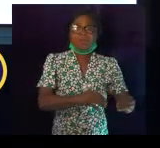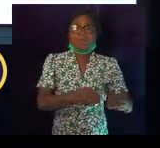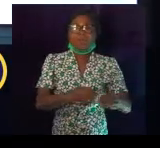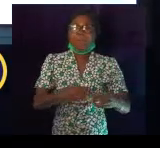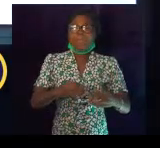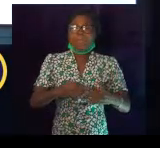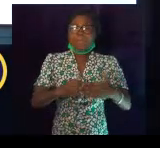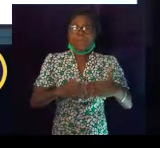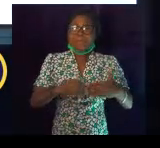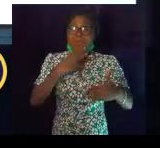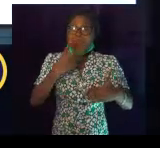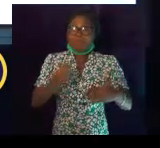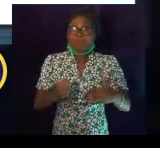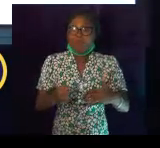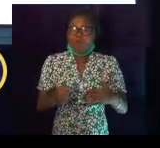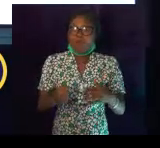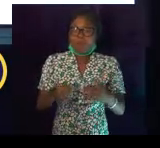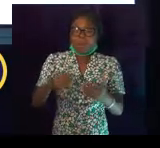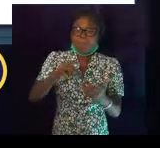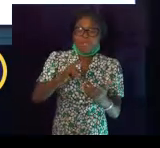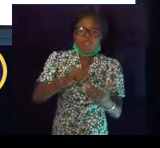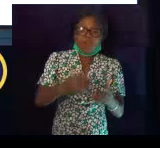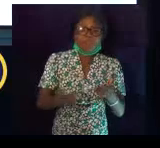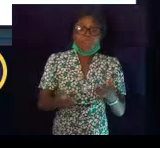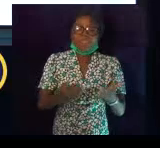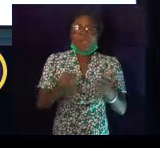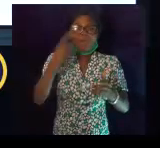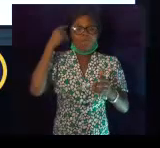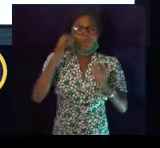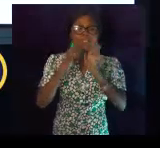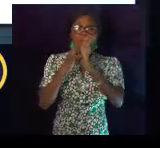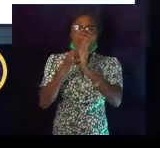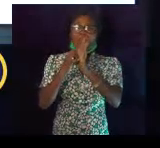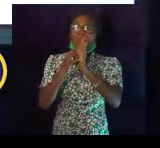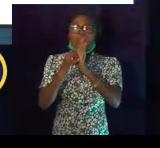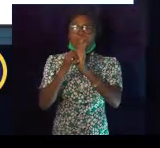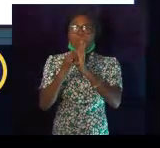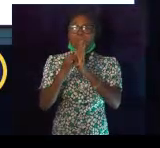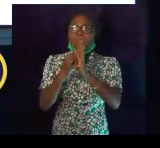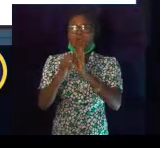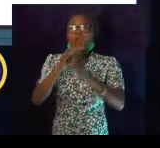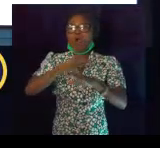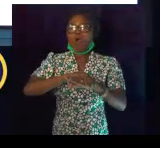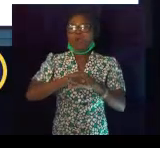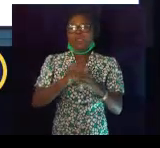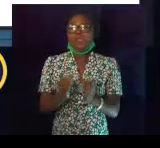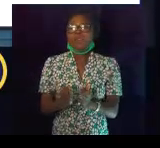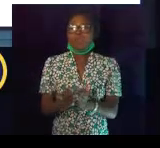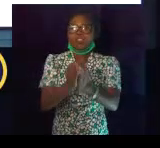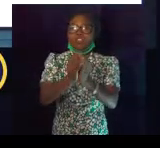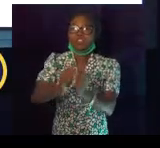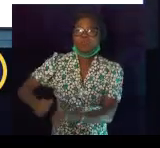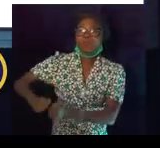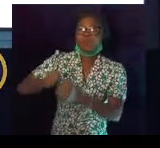placed before medium-sized places. For example, on a ship,